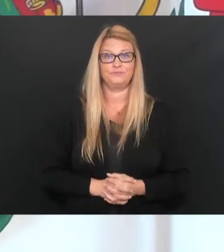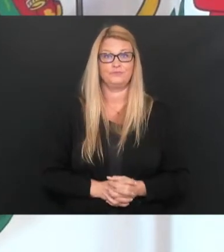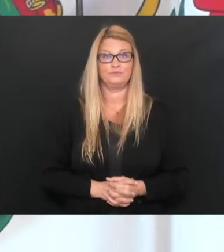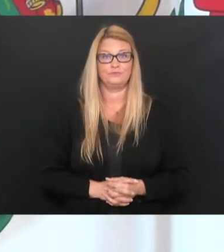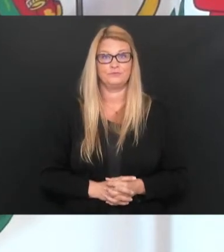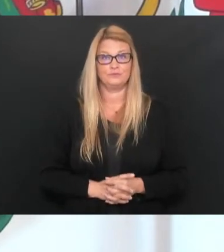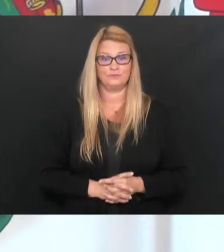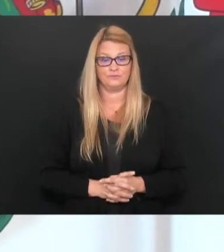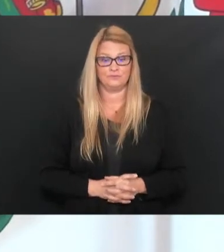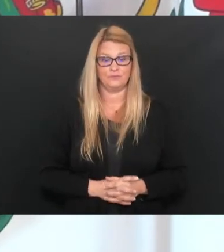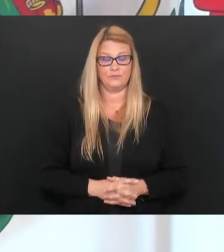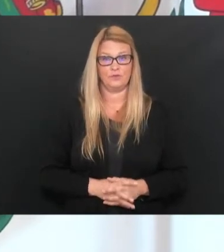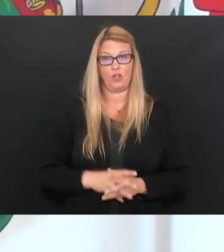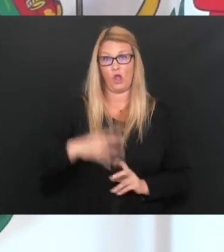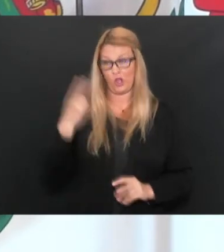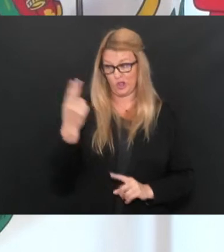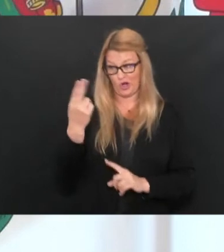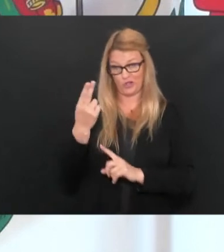On Thursday,